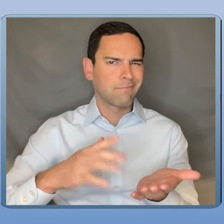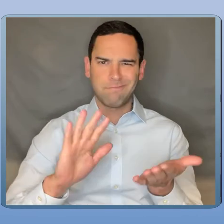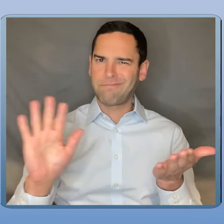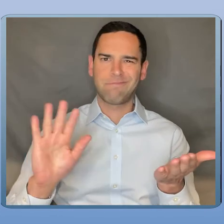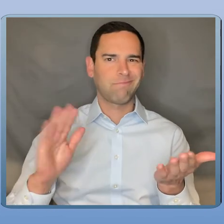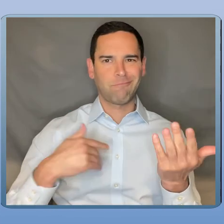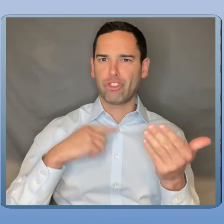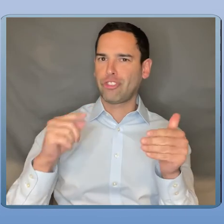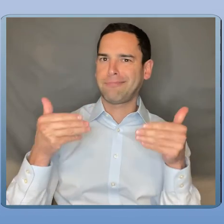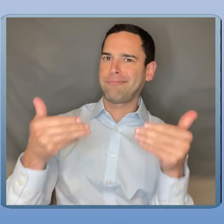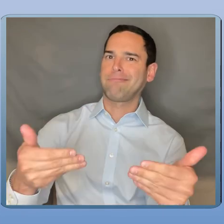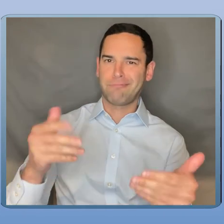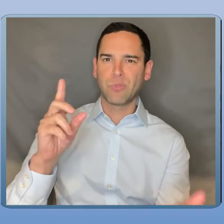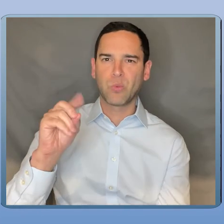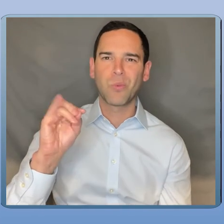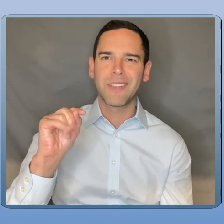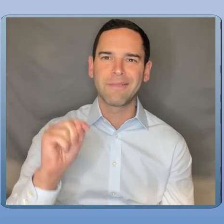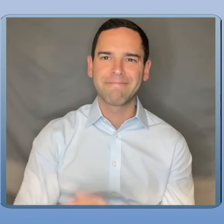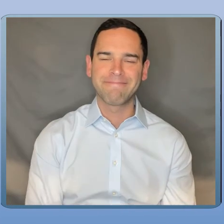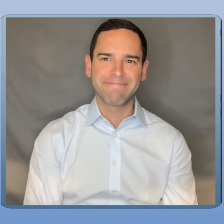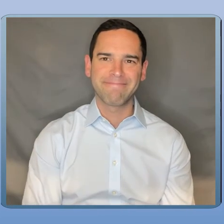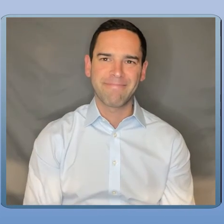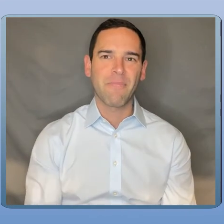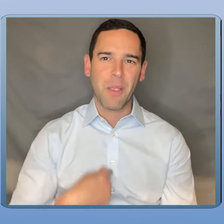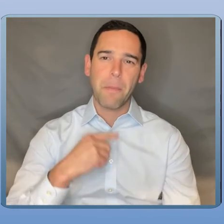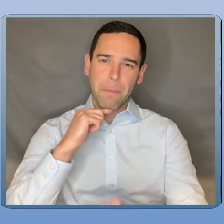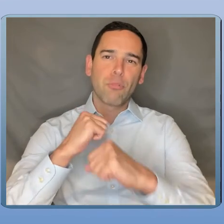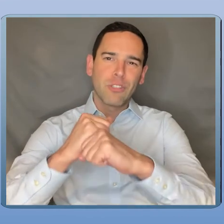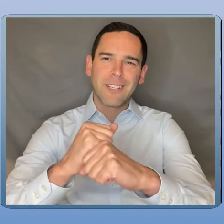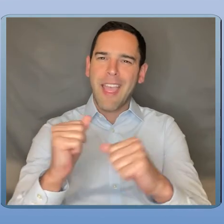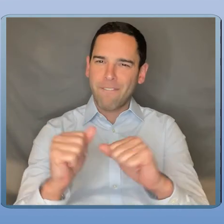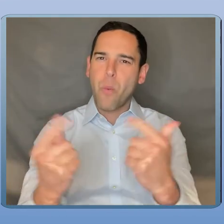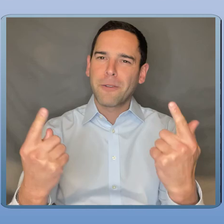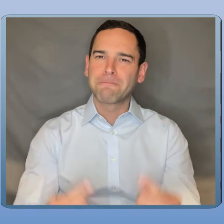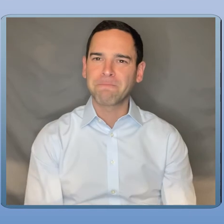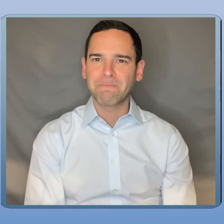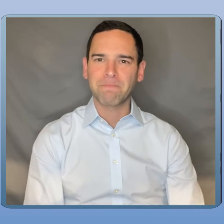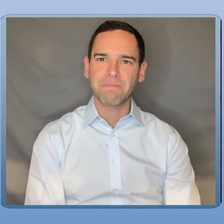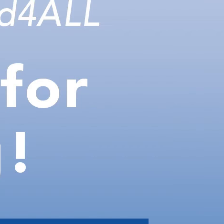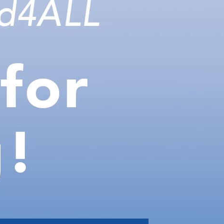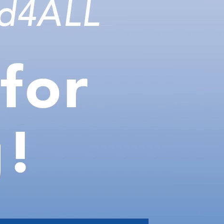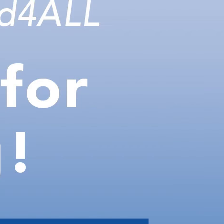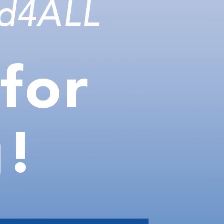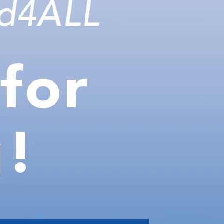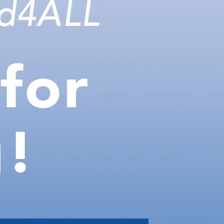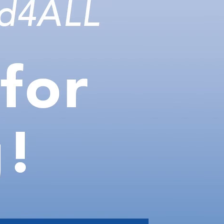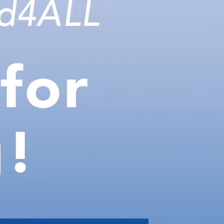It's just like protocol. We're gonna do it. We're gonna protect everybody.